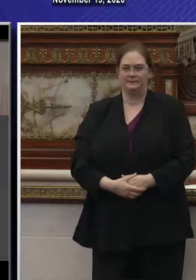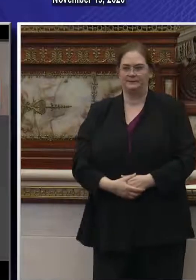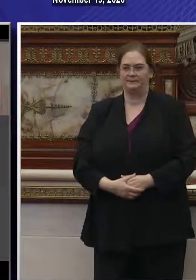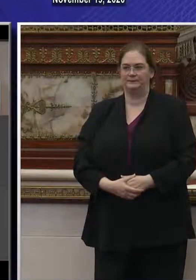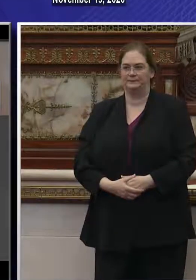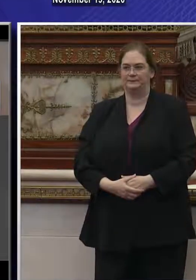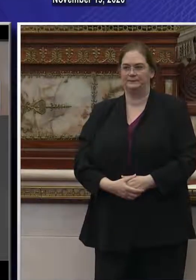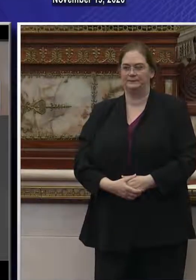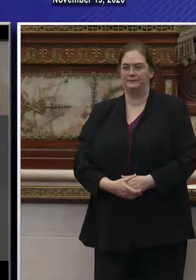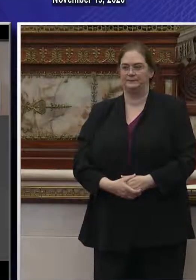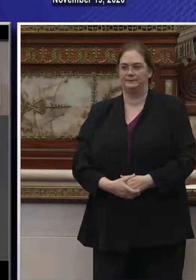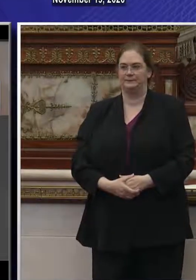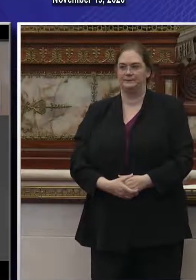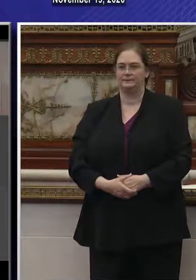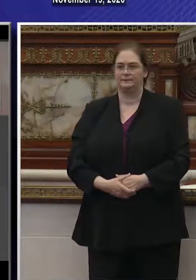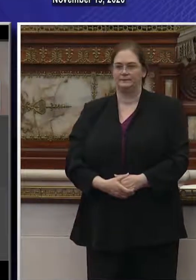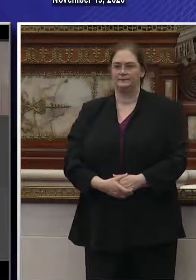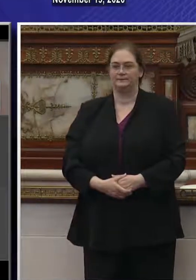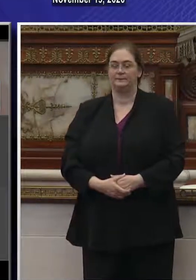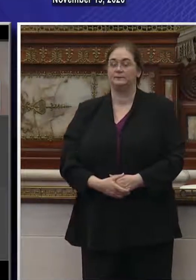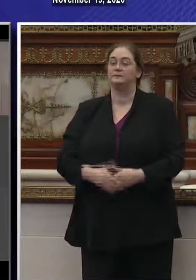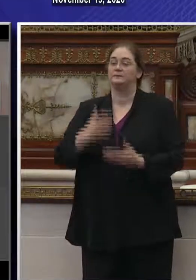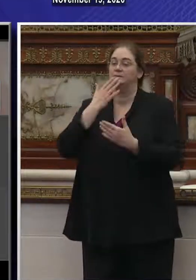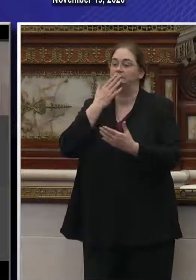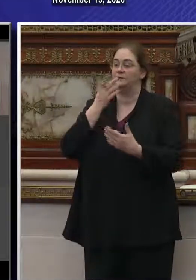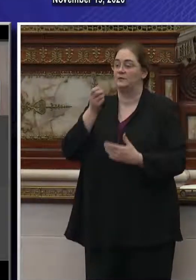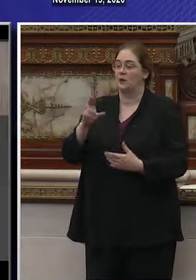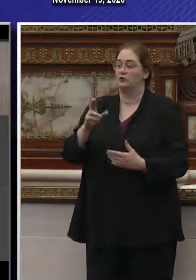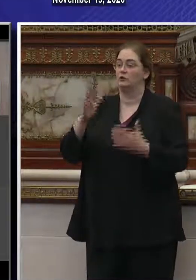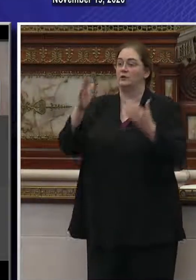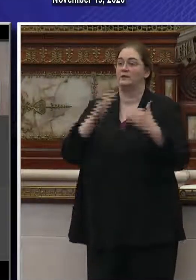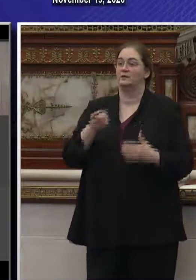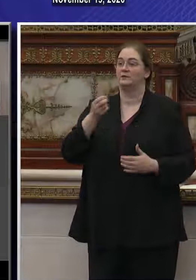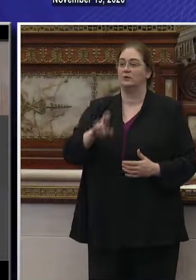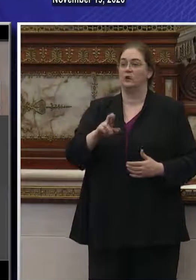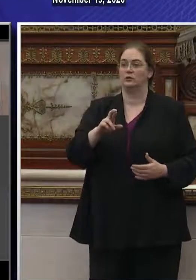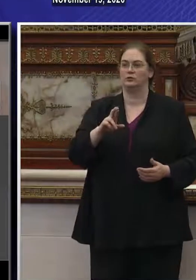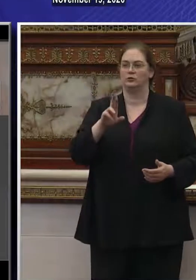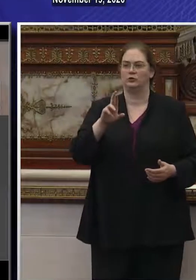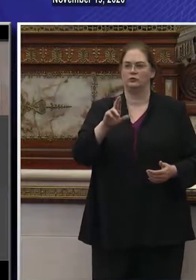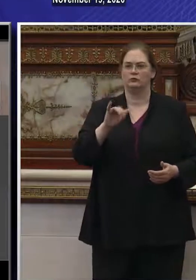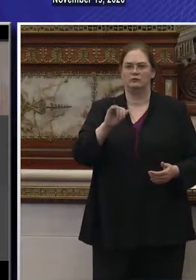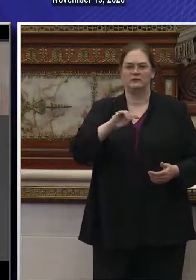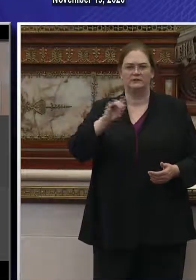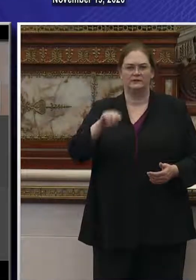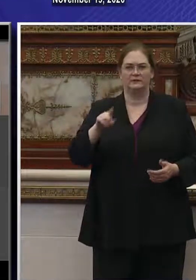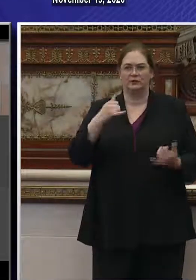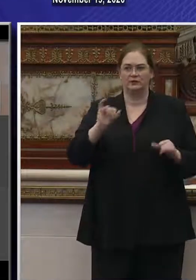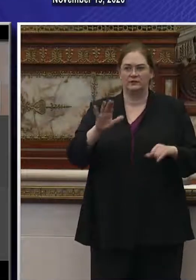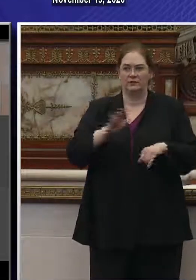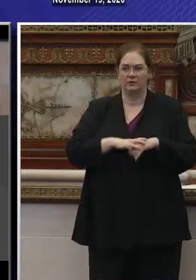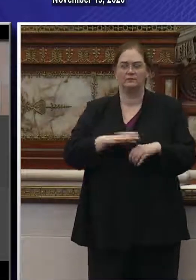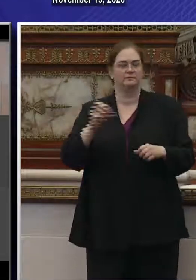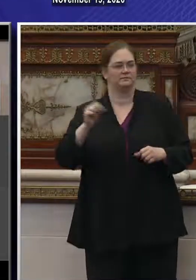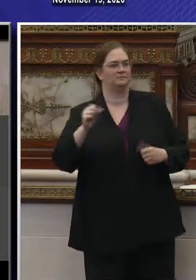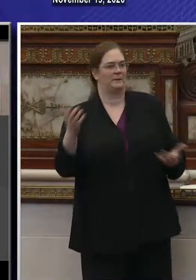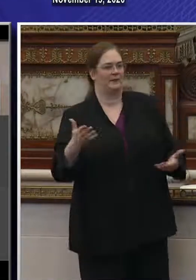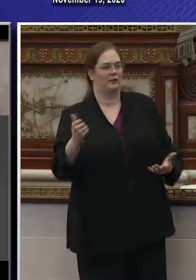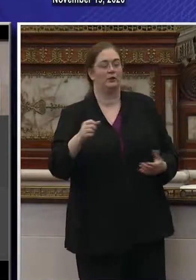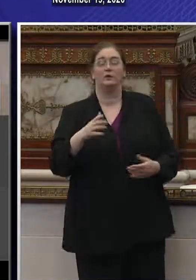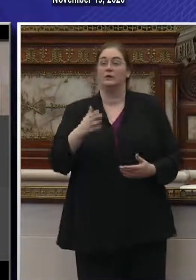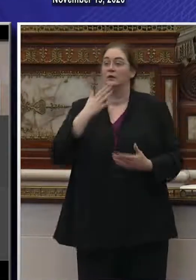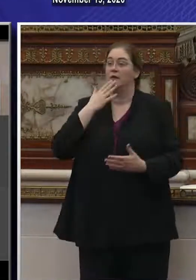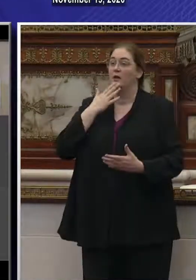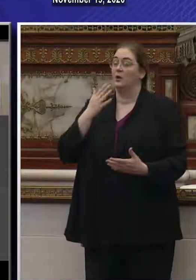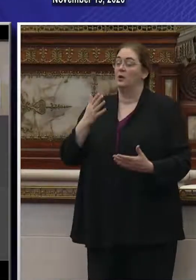Thank you, Doctor. My next question is for Dr. Ritz, if you are still with us. Yep, I'm here. Thank you.